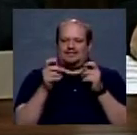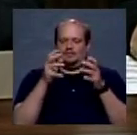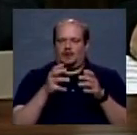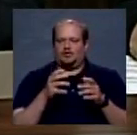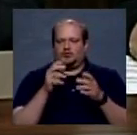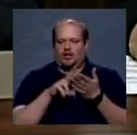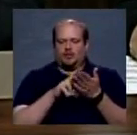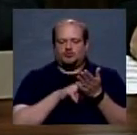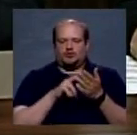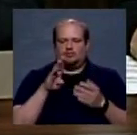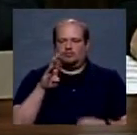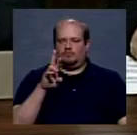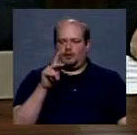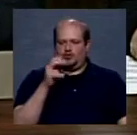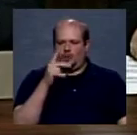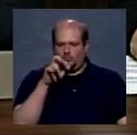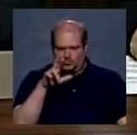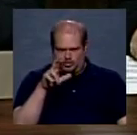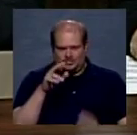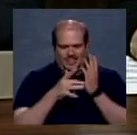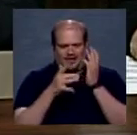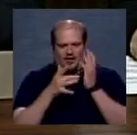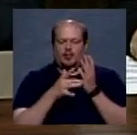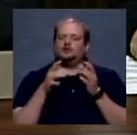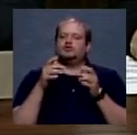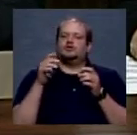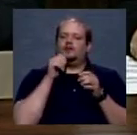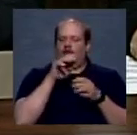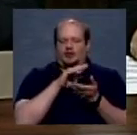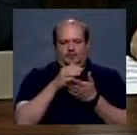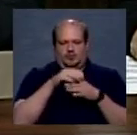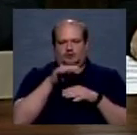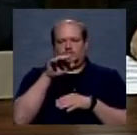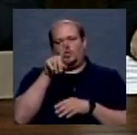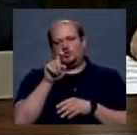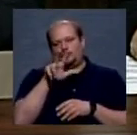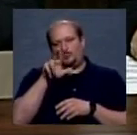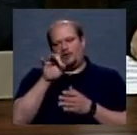a contract to Burkhalter Technologies Incorporated in amount not to exceed